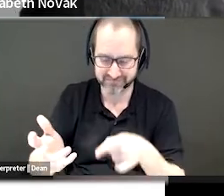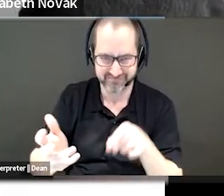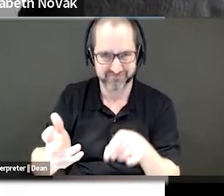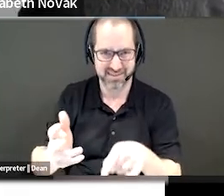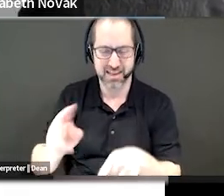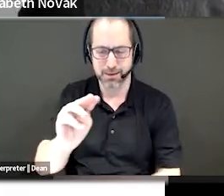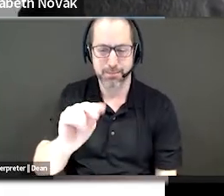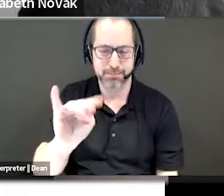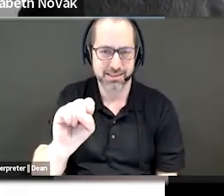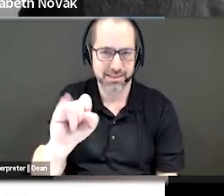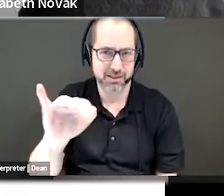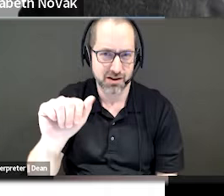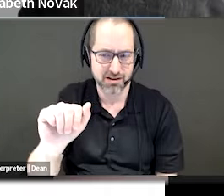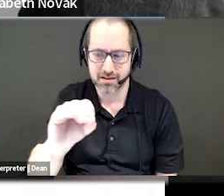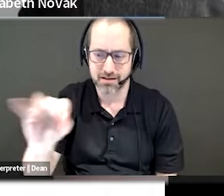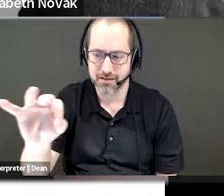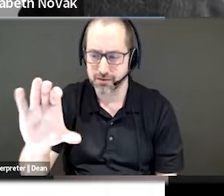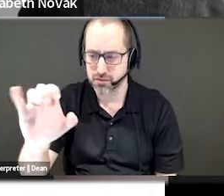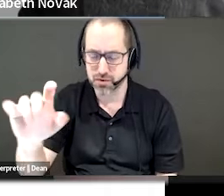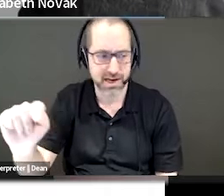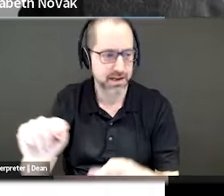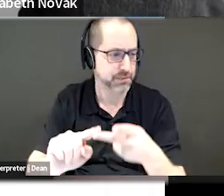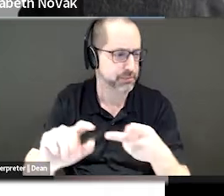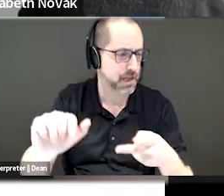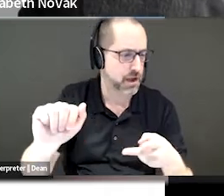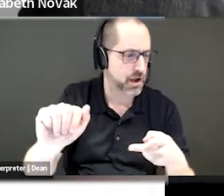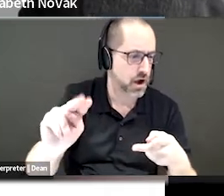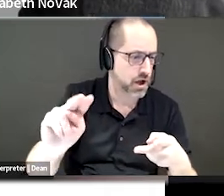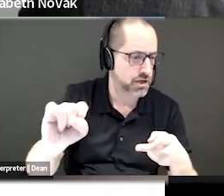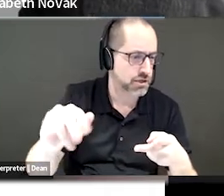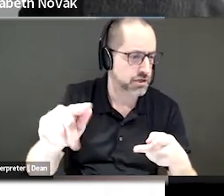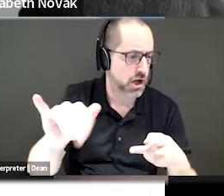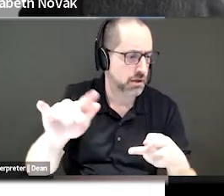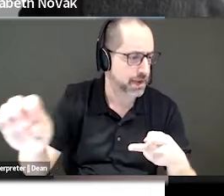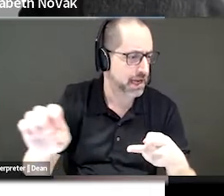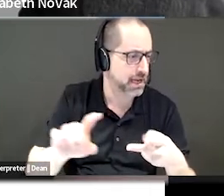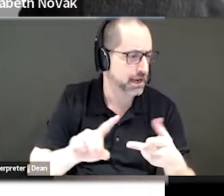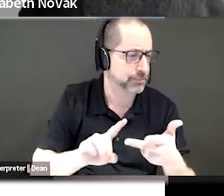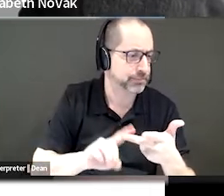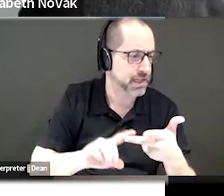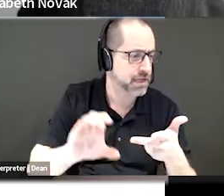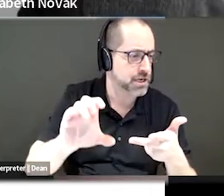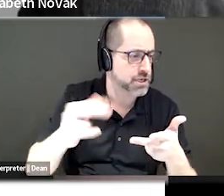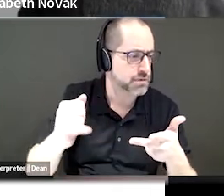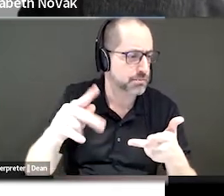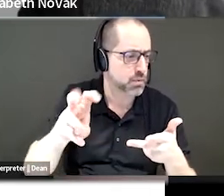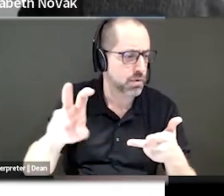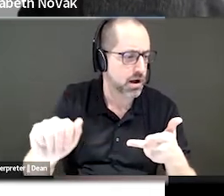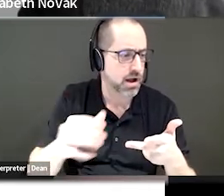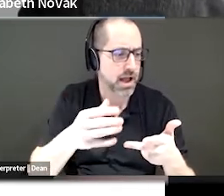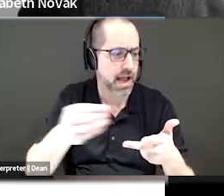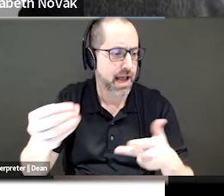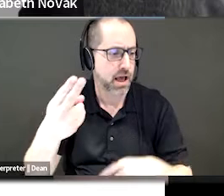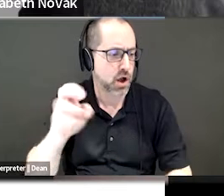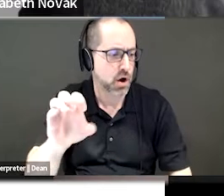Credit, the Anishinaabe, the Chippewa, the Haudenosaunee, and the Wendat peoples, and